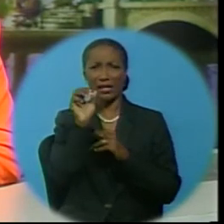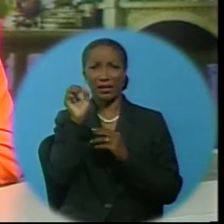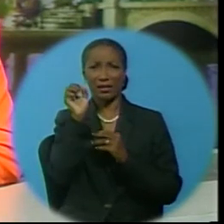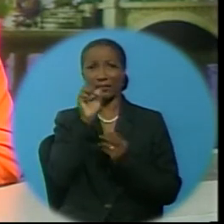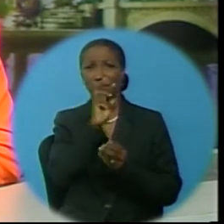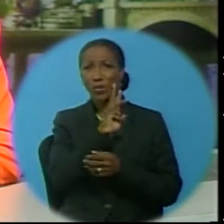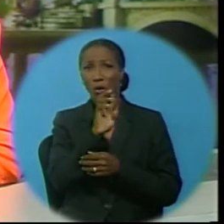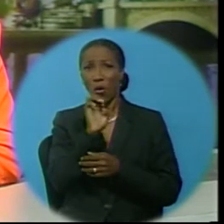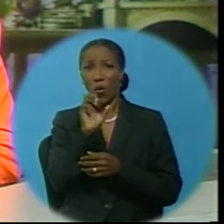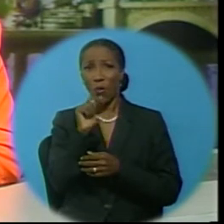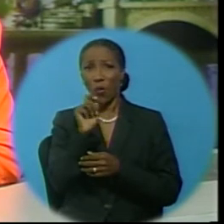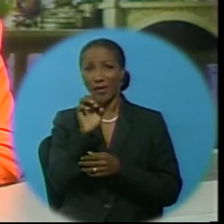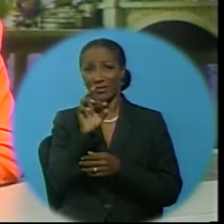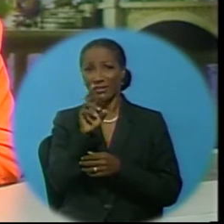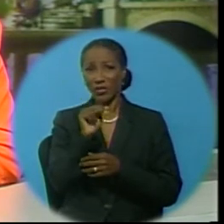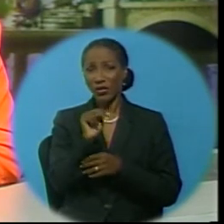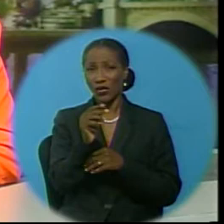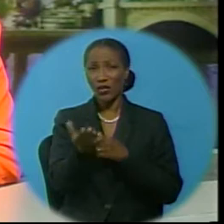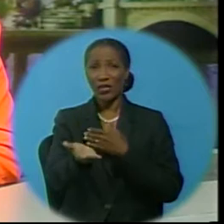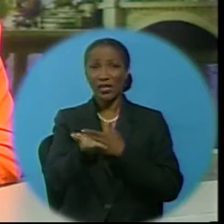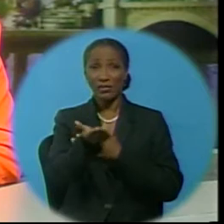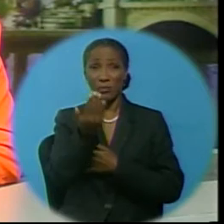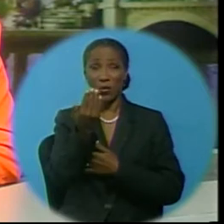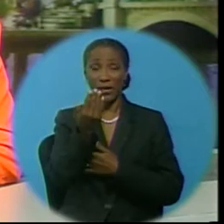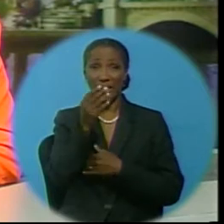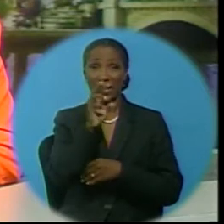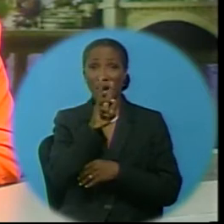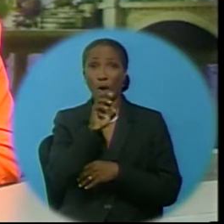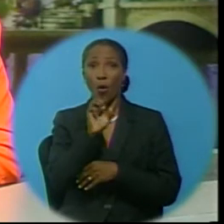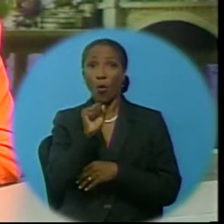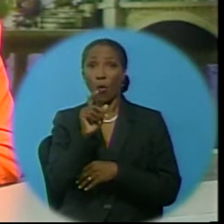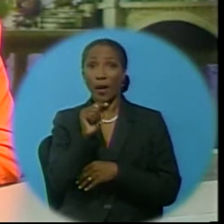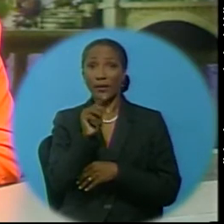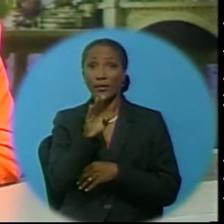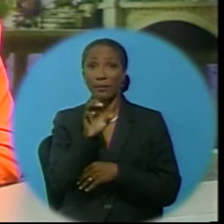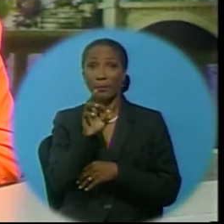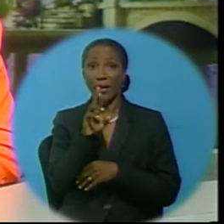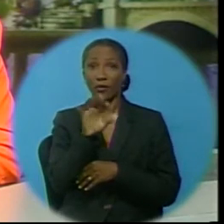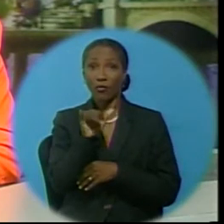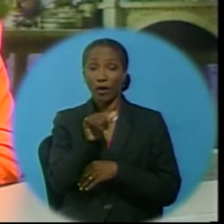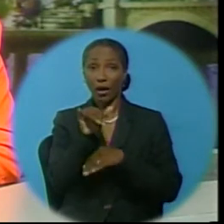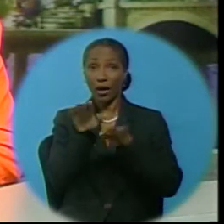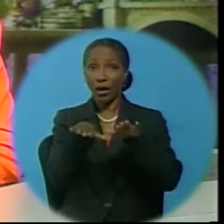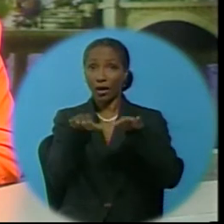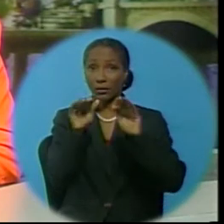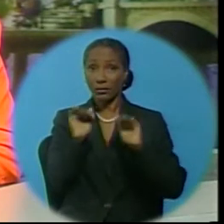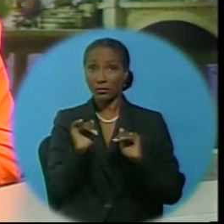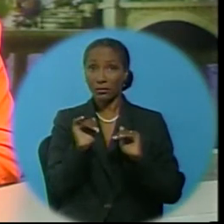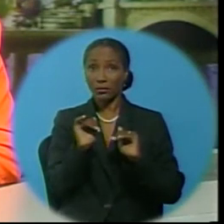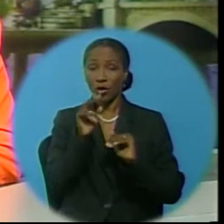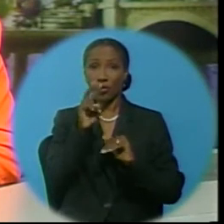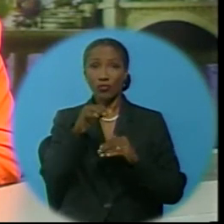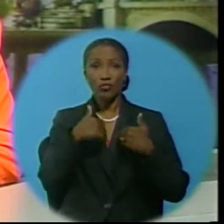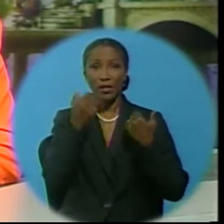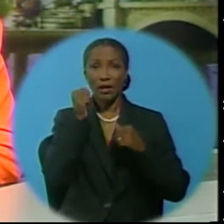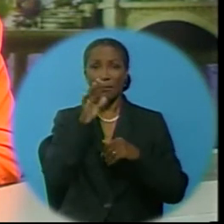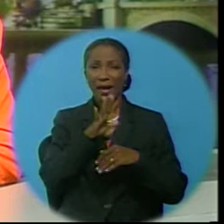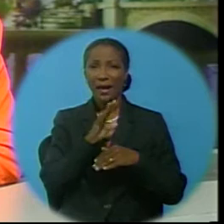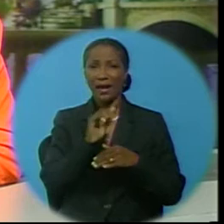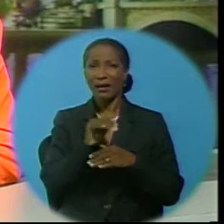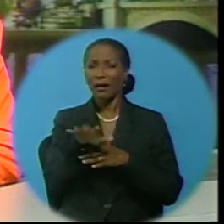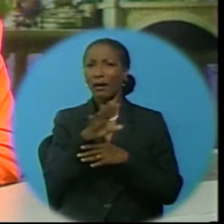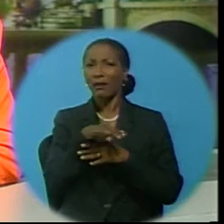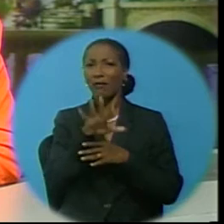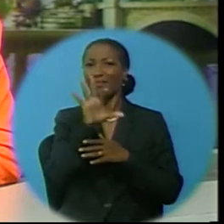Cemetery this morning as workers ran for their lives. Reports are that two young men entered the cemetery just after 9 o'clock and engaged